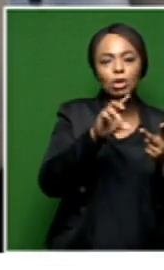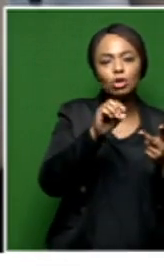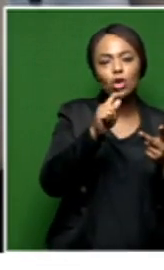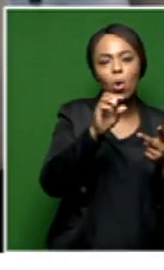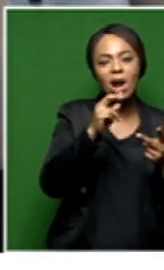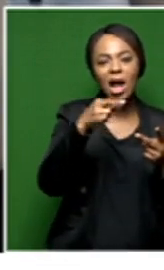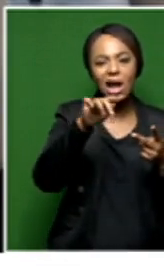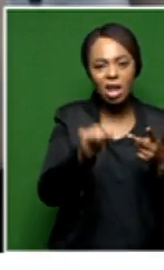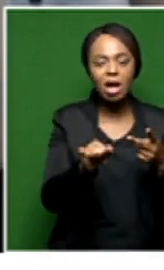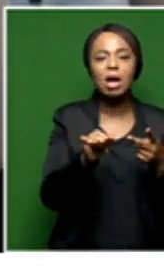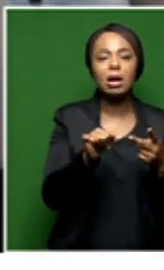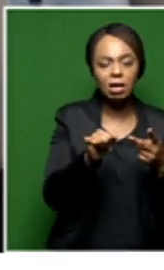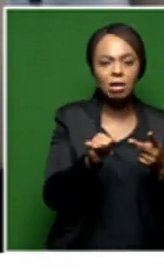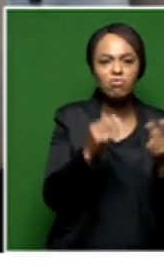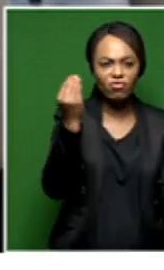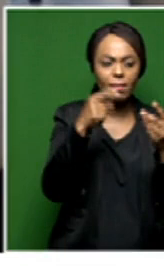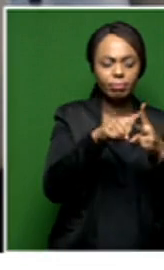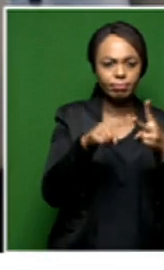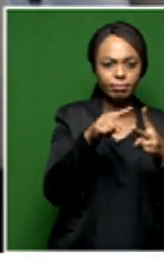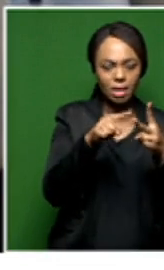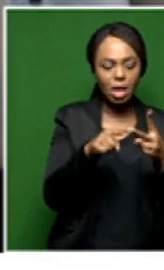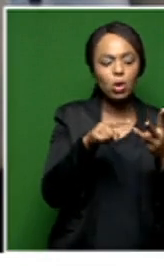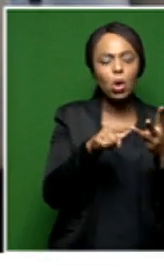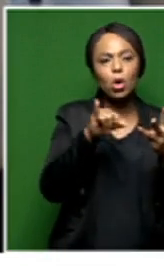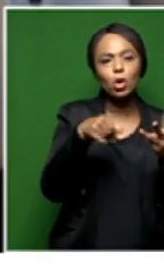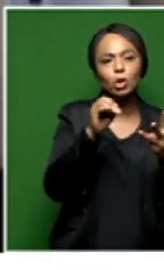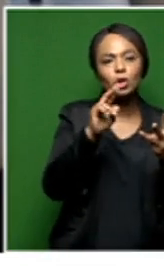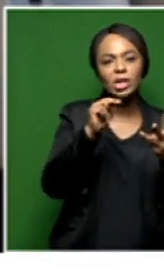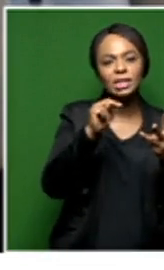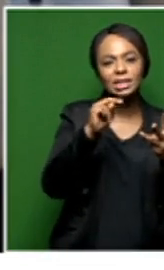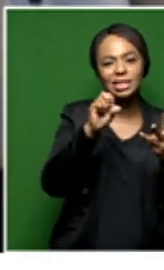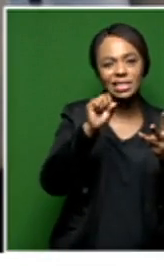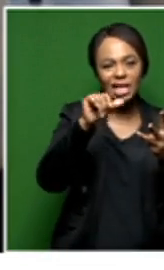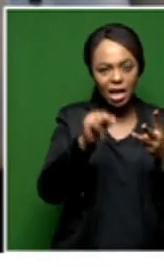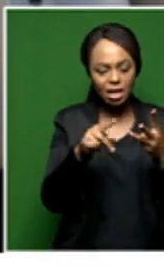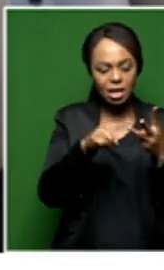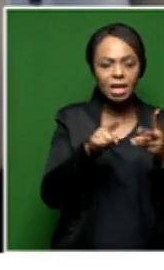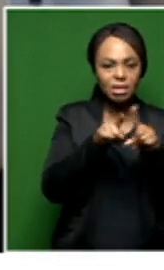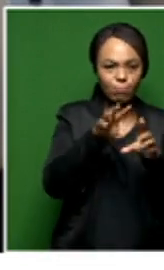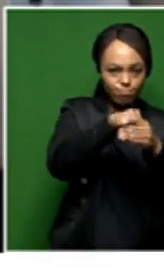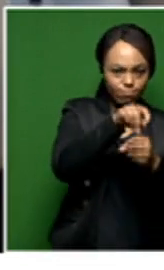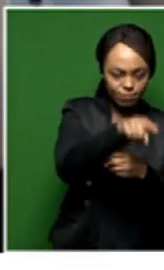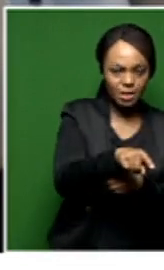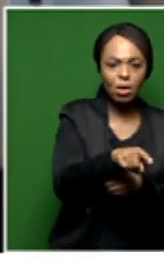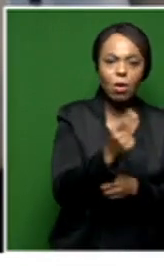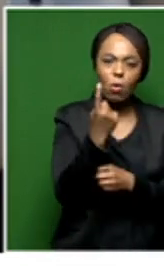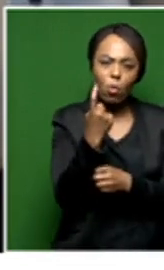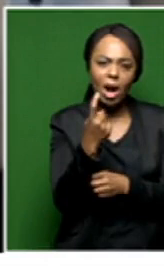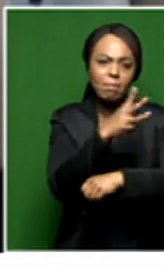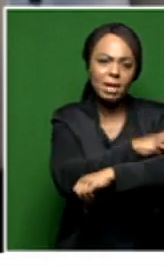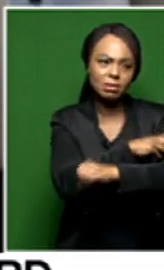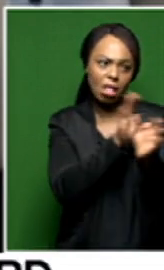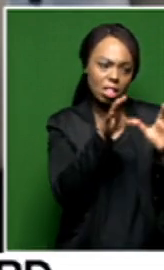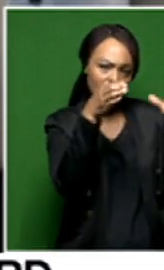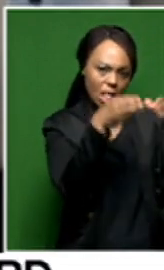and very, very well known. We have John Sanai, who's a futurist, who's out there as well. And then once from the masterclasses,